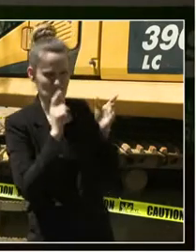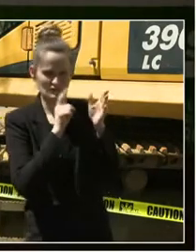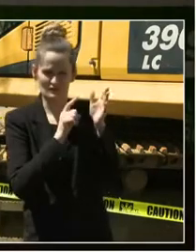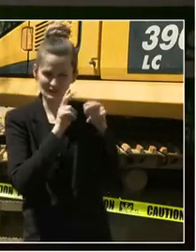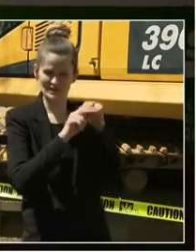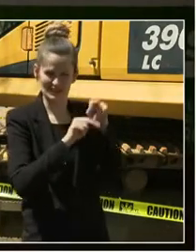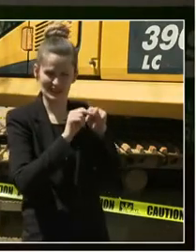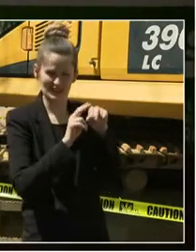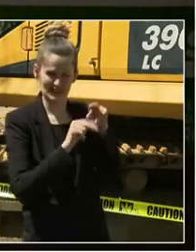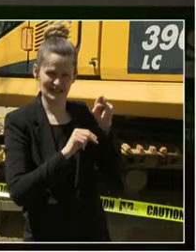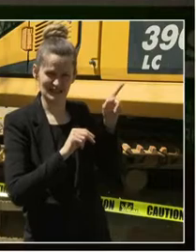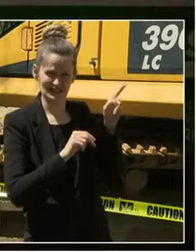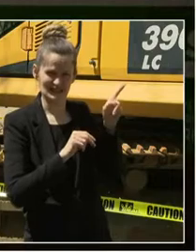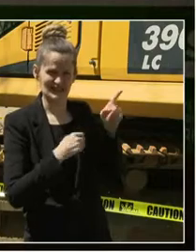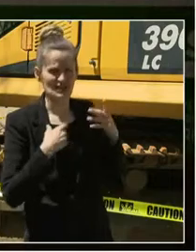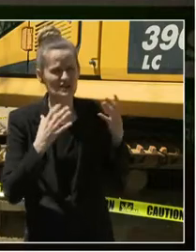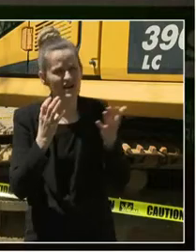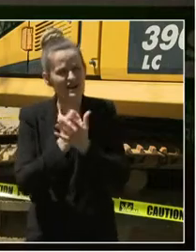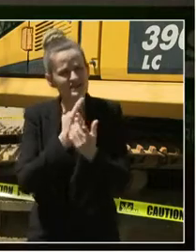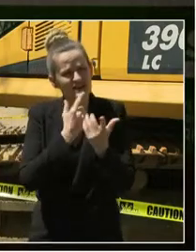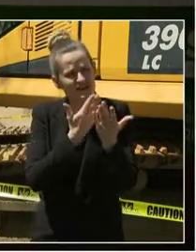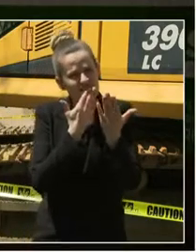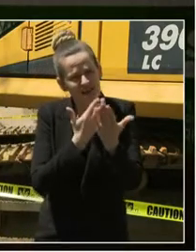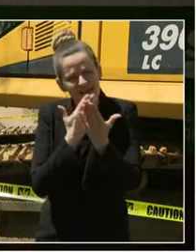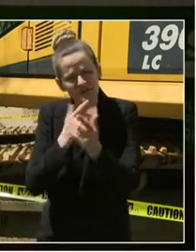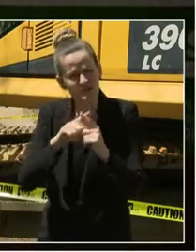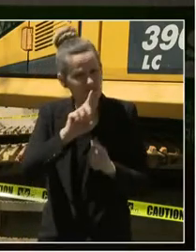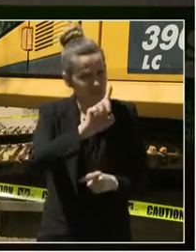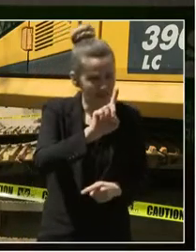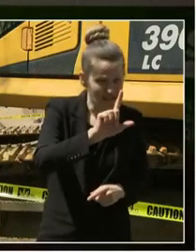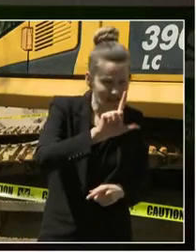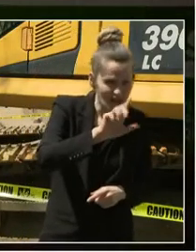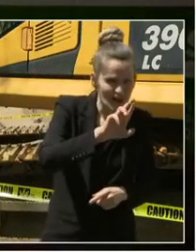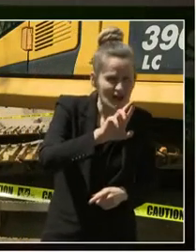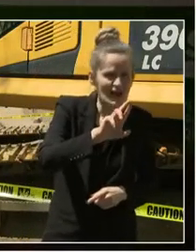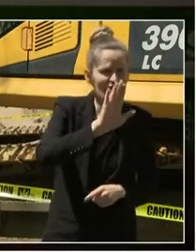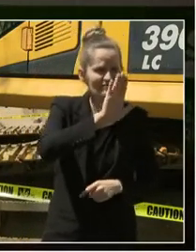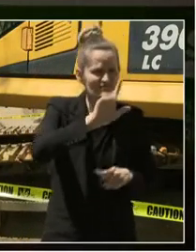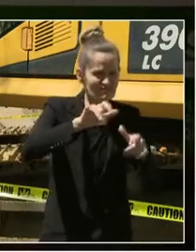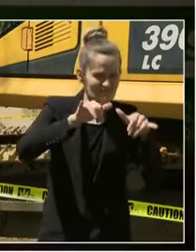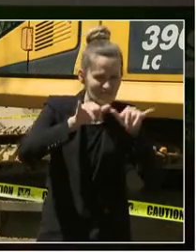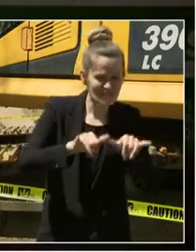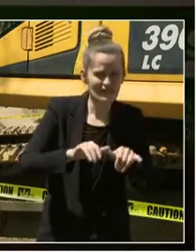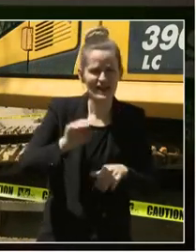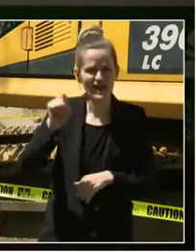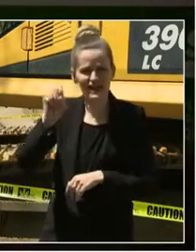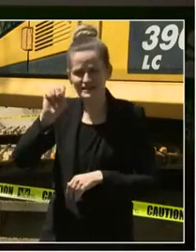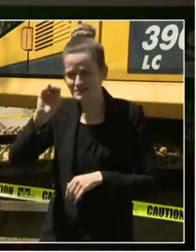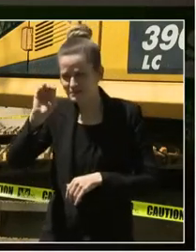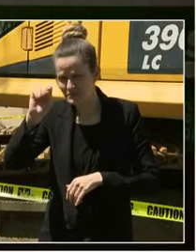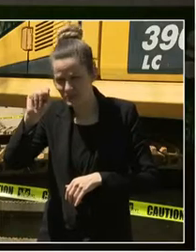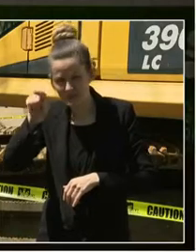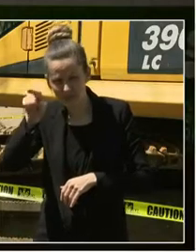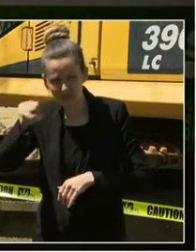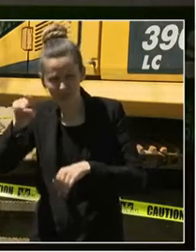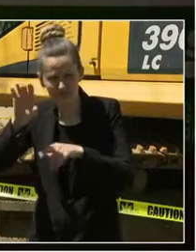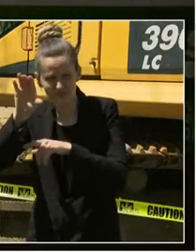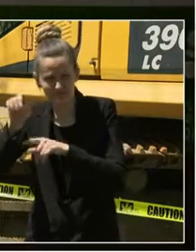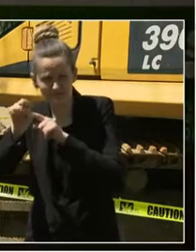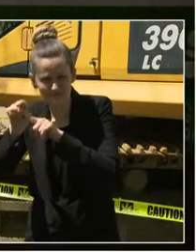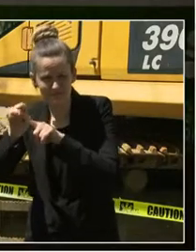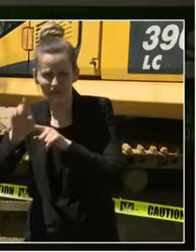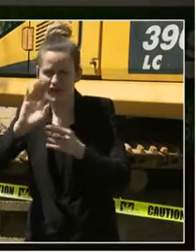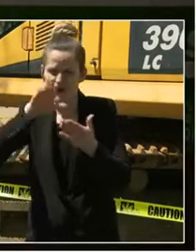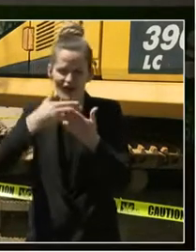to the DLR Group architects and for Smoot Construction and Team DGS for being thoughtful to bringing this